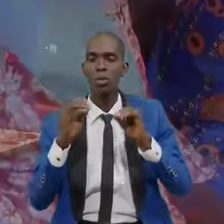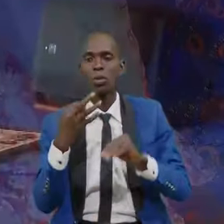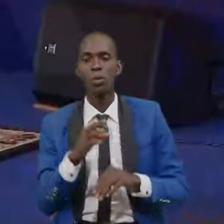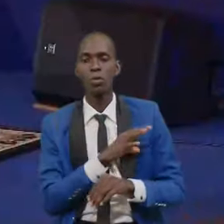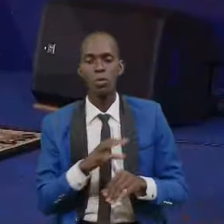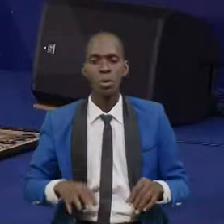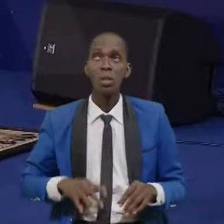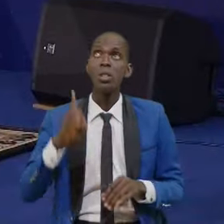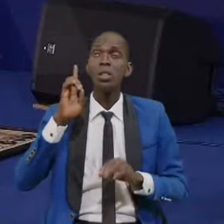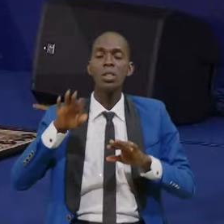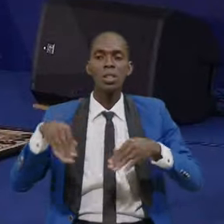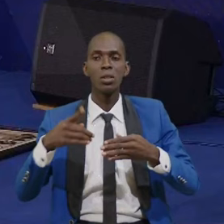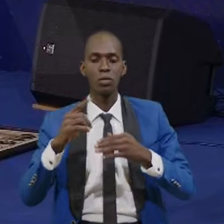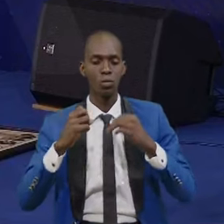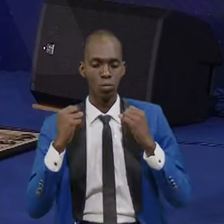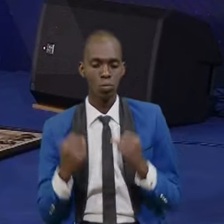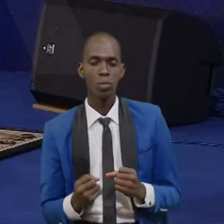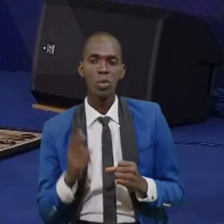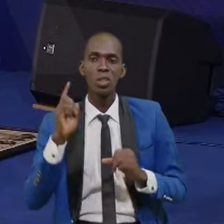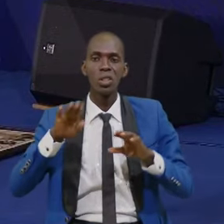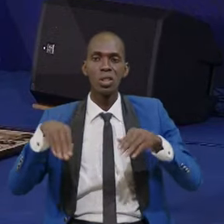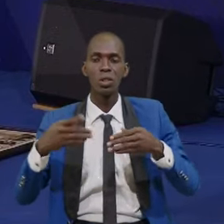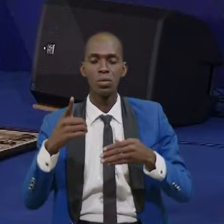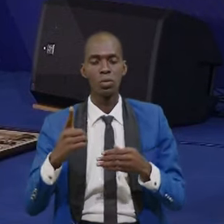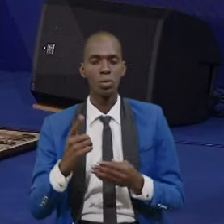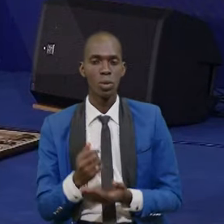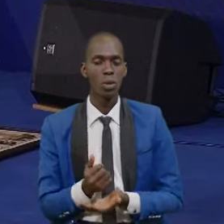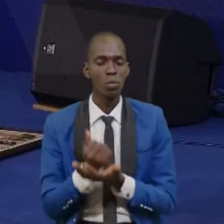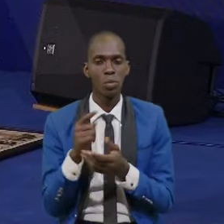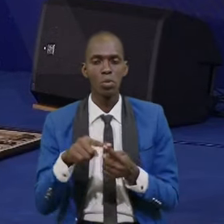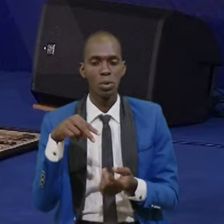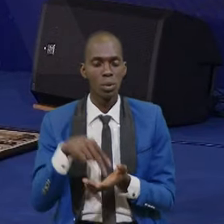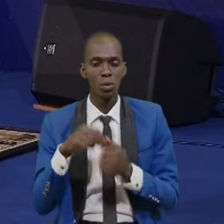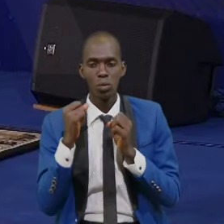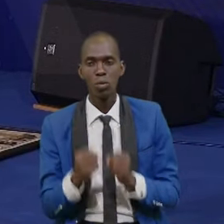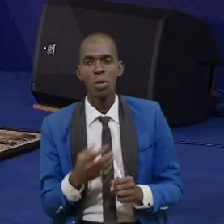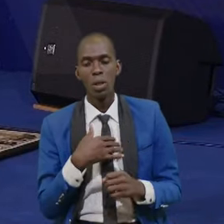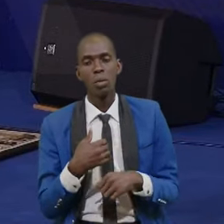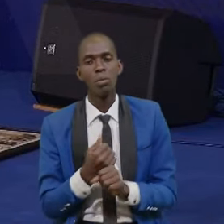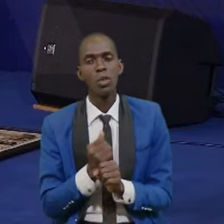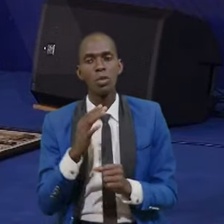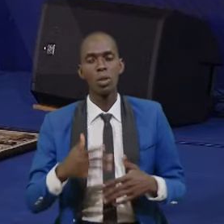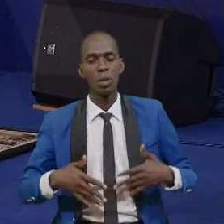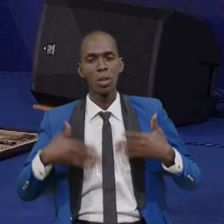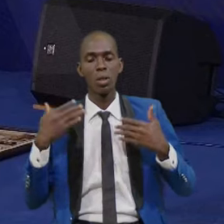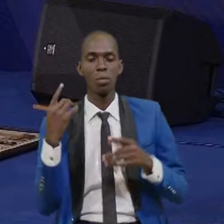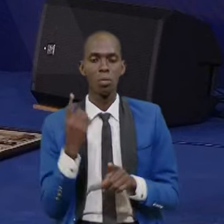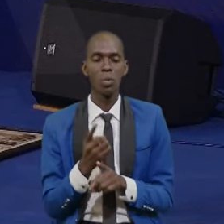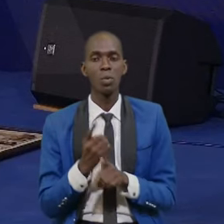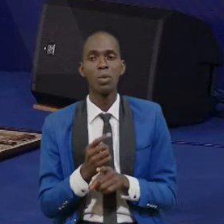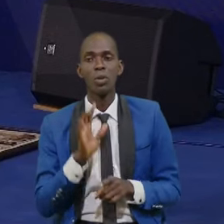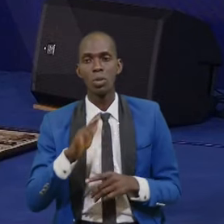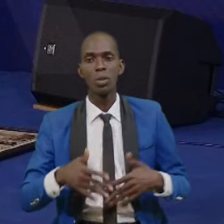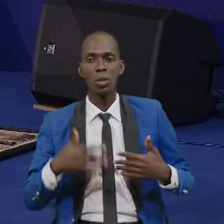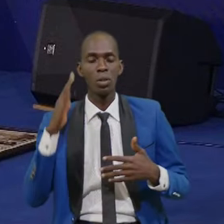you straight. It keeps you firm. And it makes your life upright. Your life will